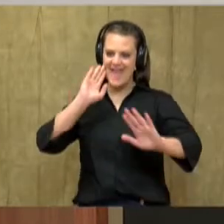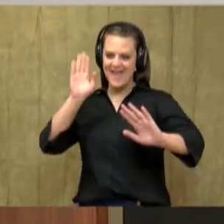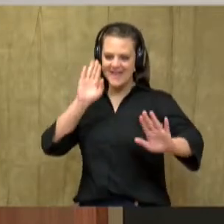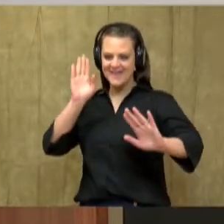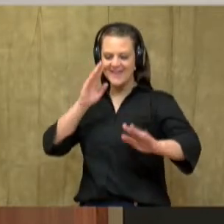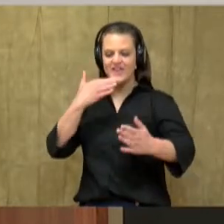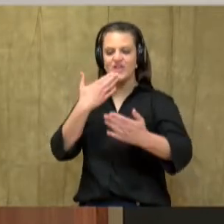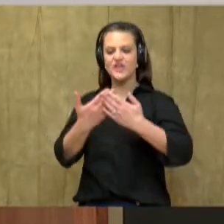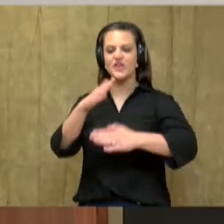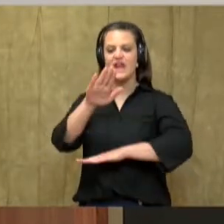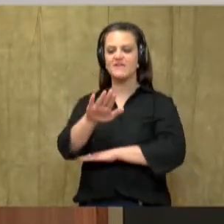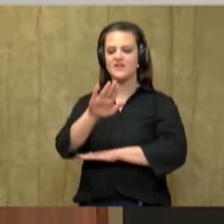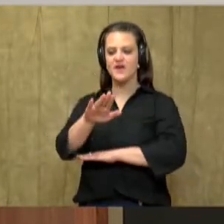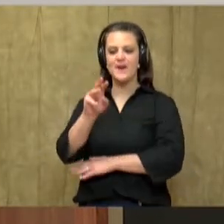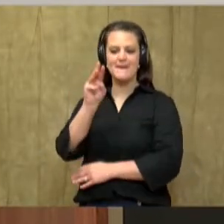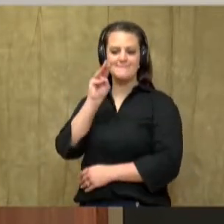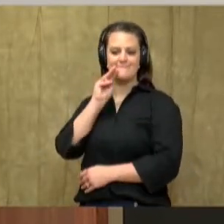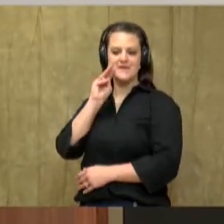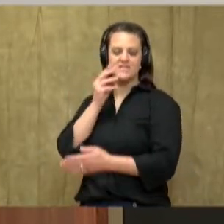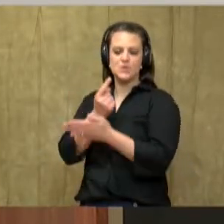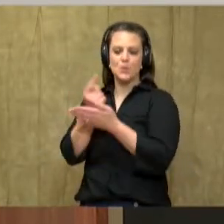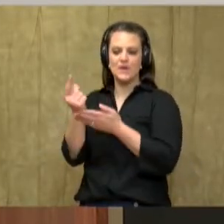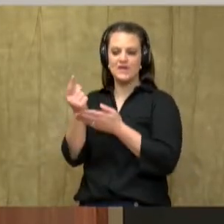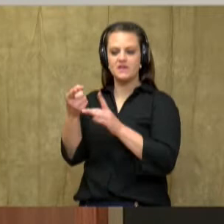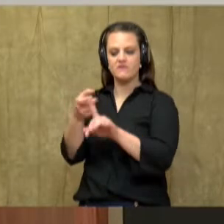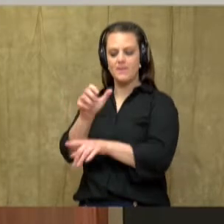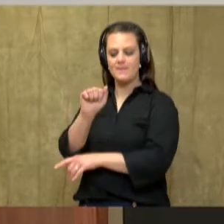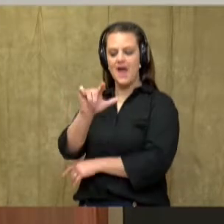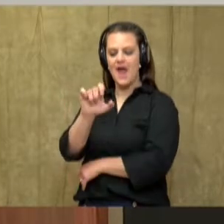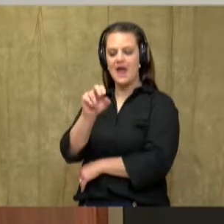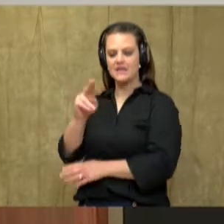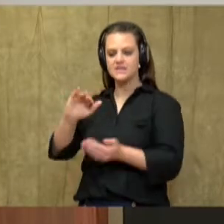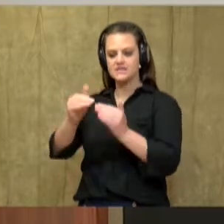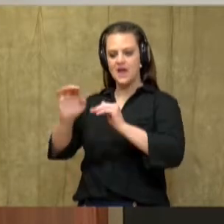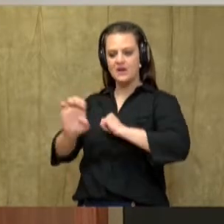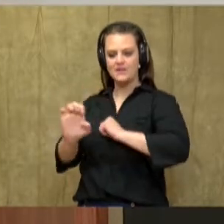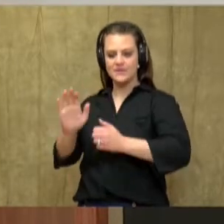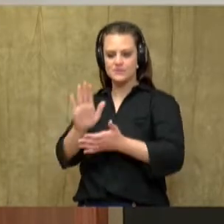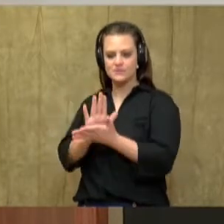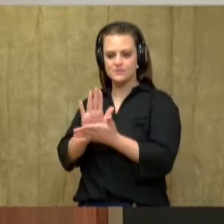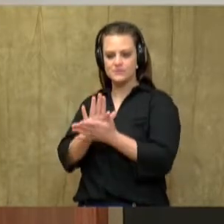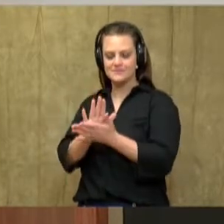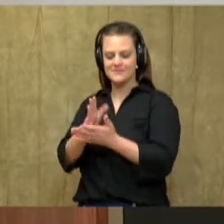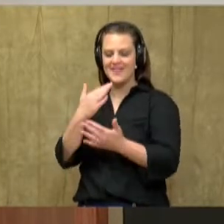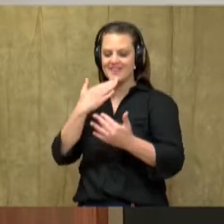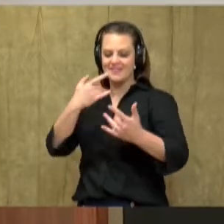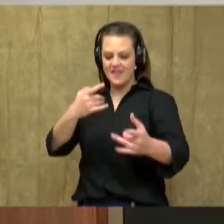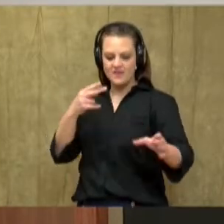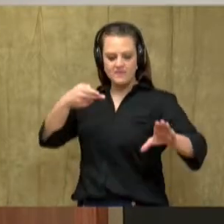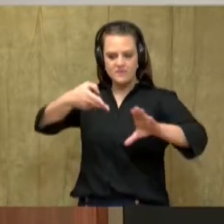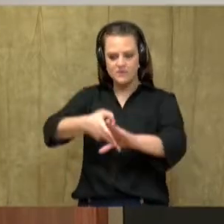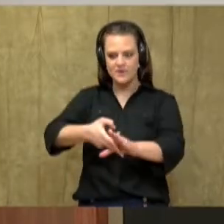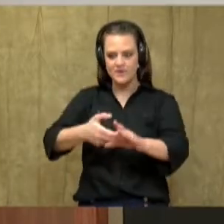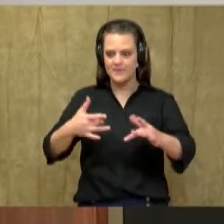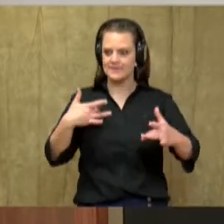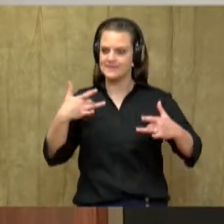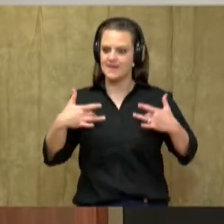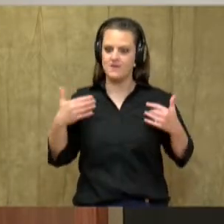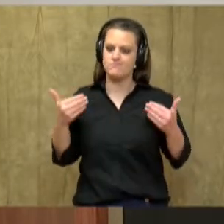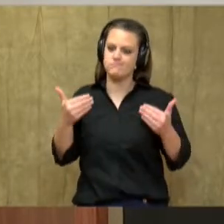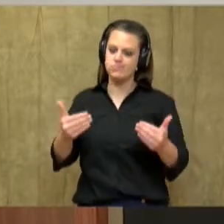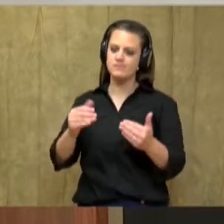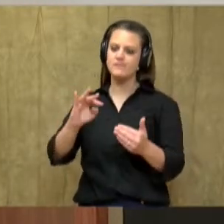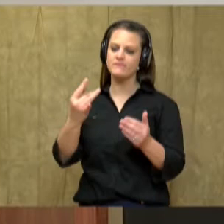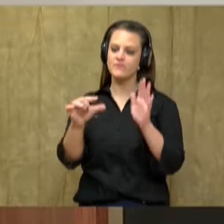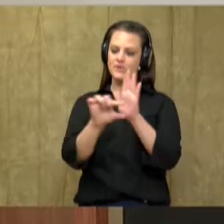Hey guys, good afternoon. Miss Winkley here from Allentown Elementary. Thanks for tuning in. I'm excited to get started with some